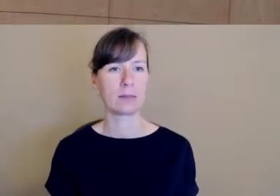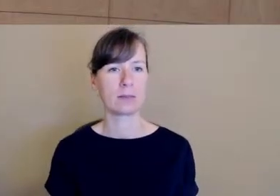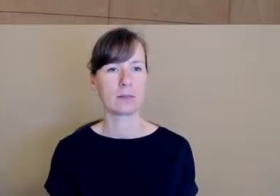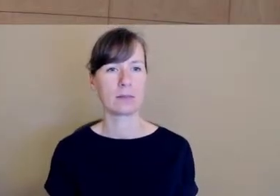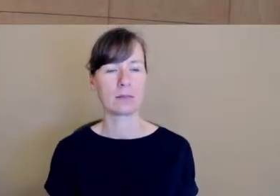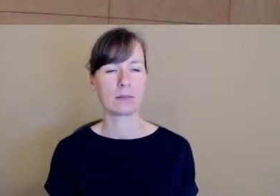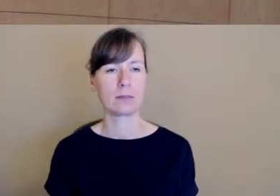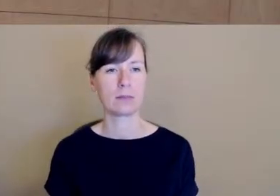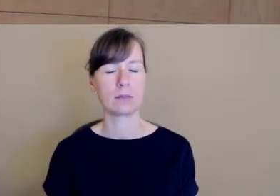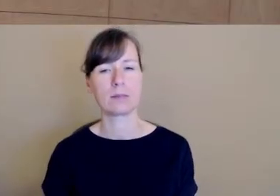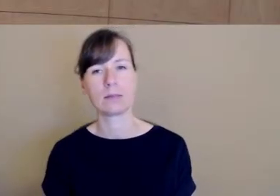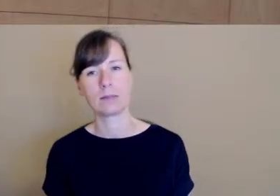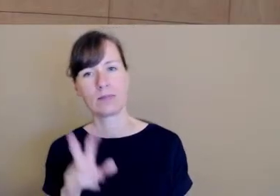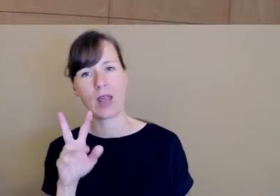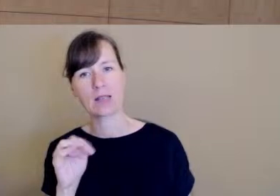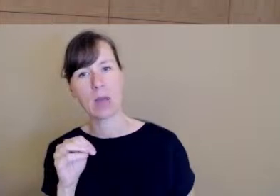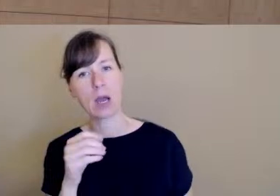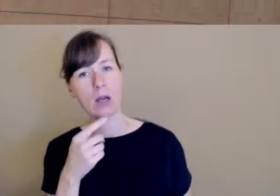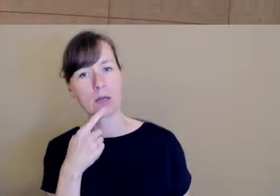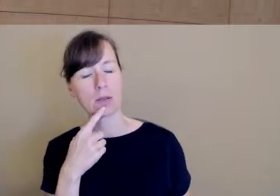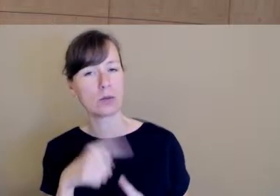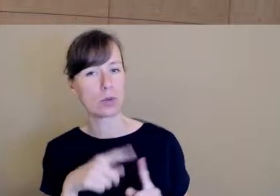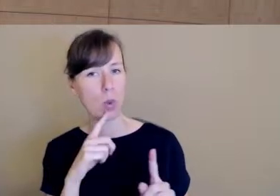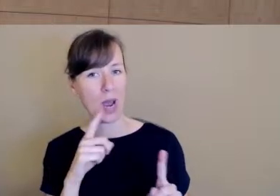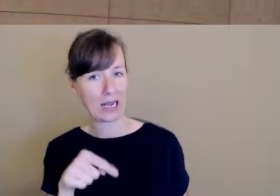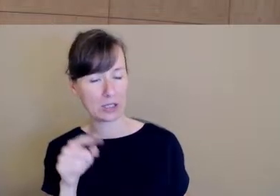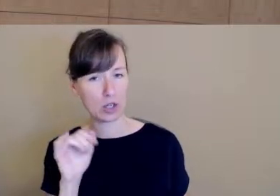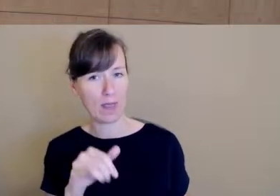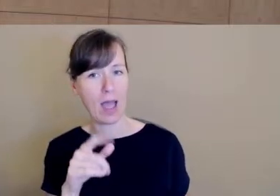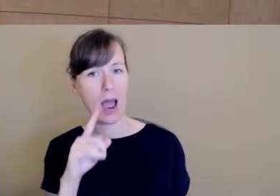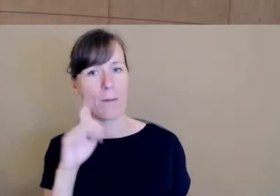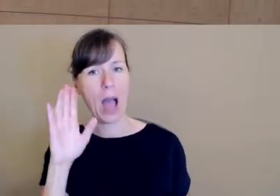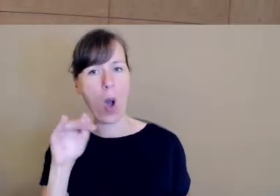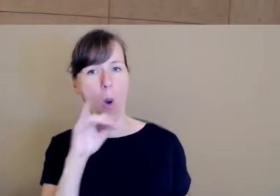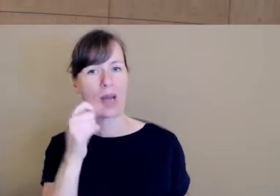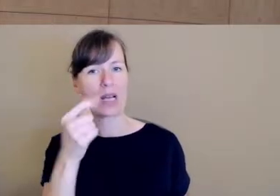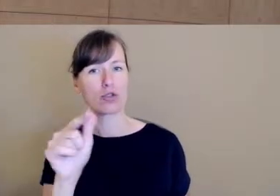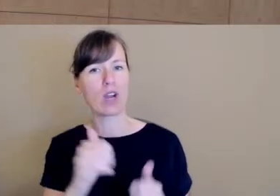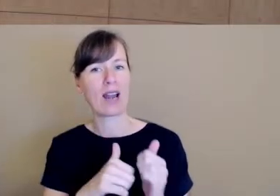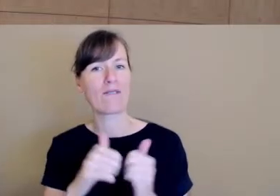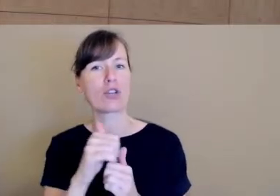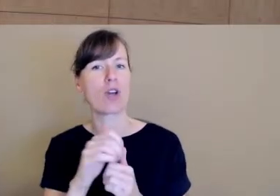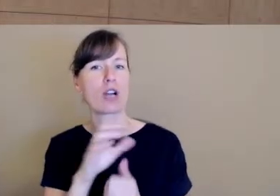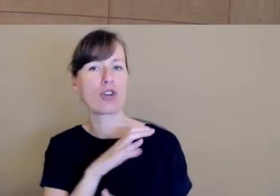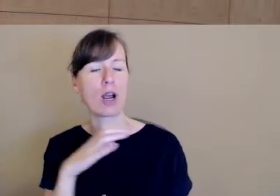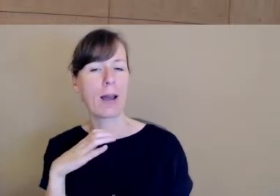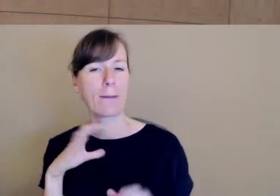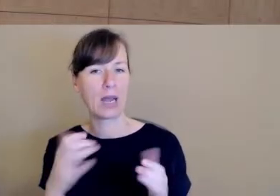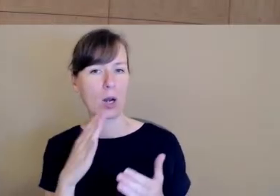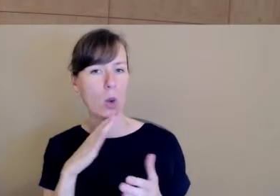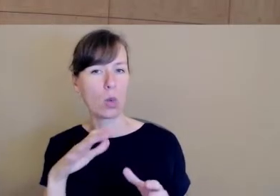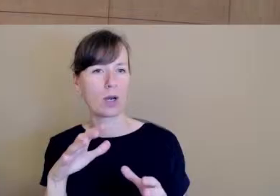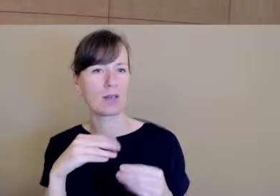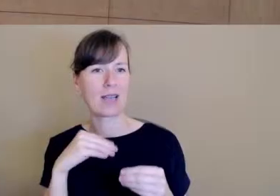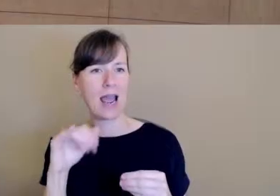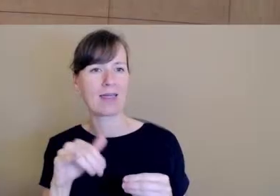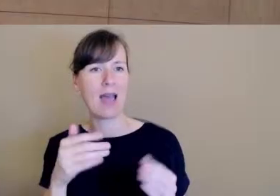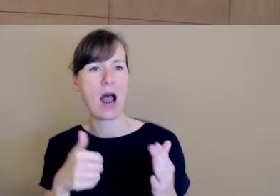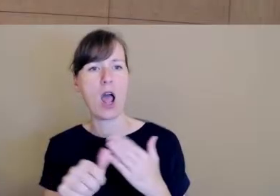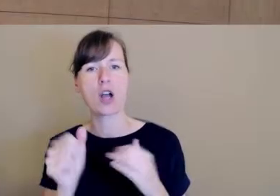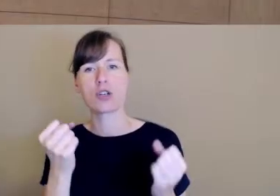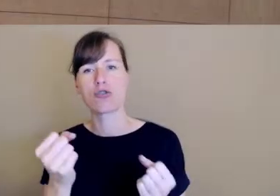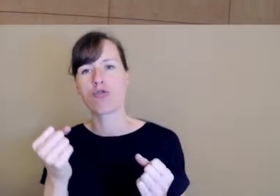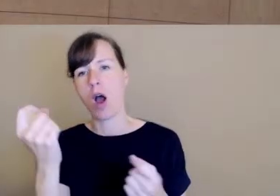I guess to answer that, my hope would be that the Green Infrastructure Committee would take that under strong consideration in making their